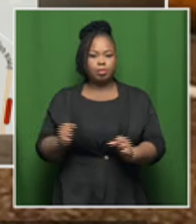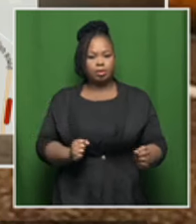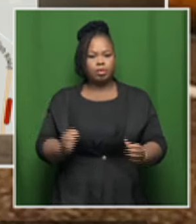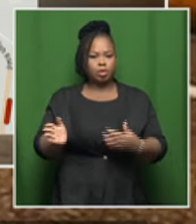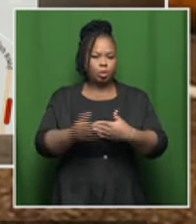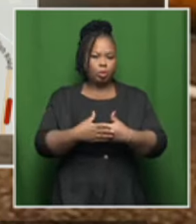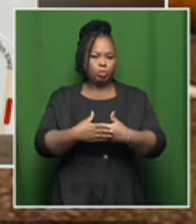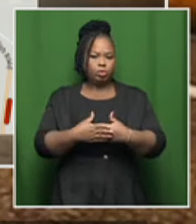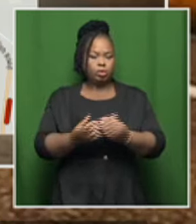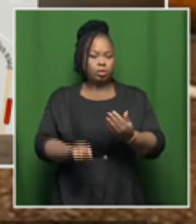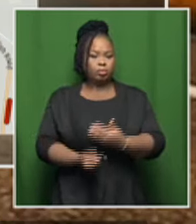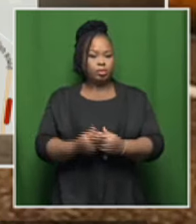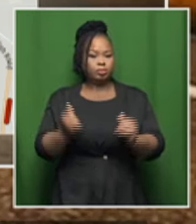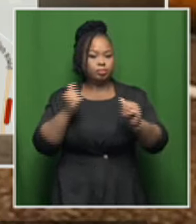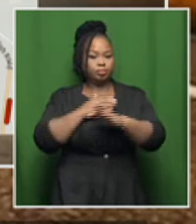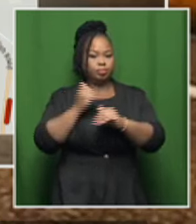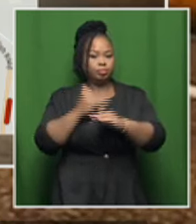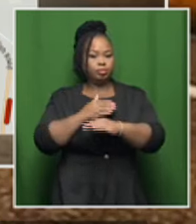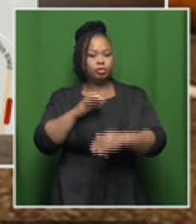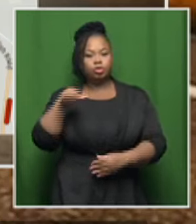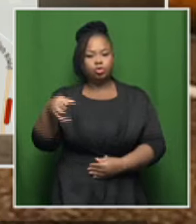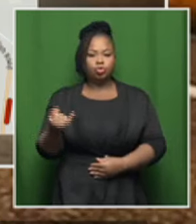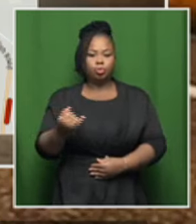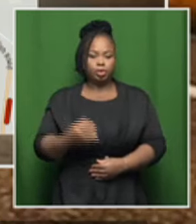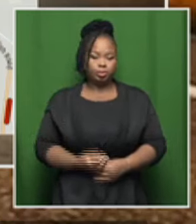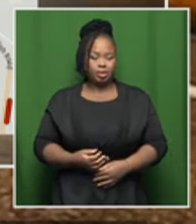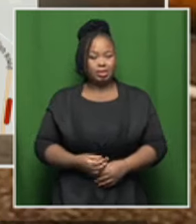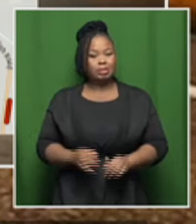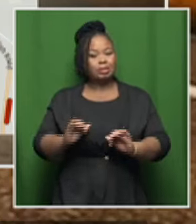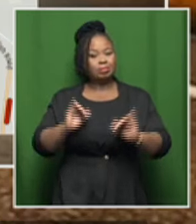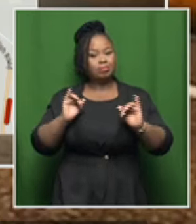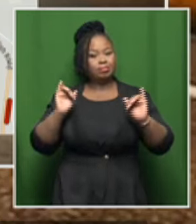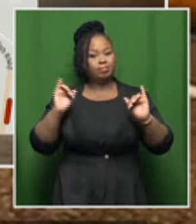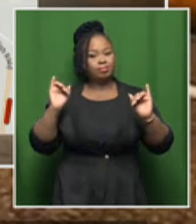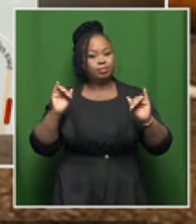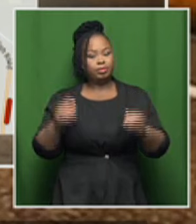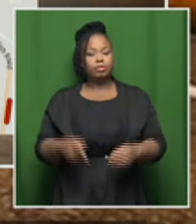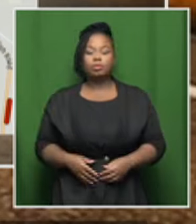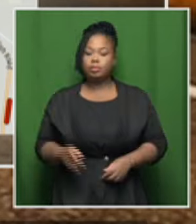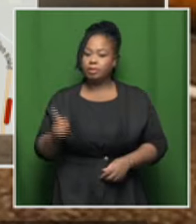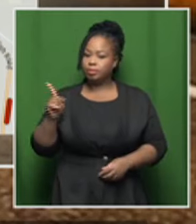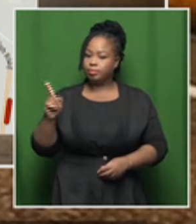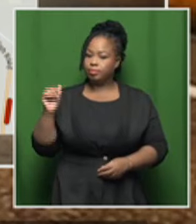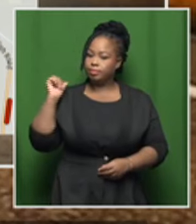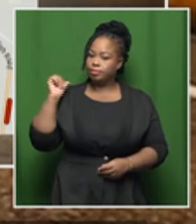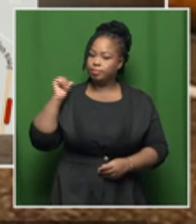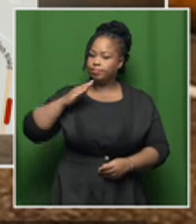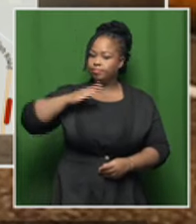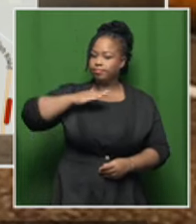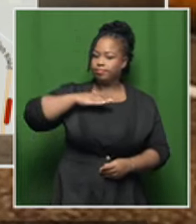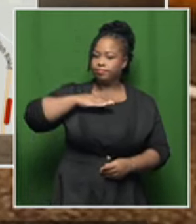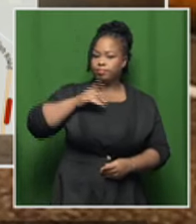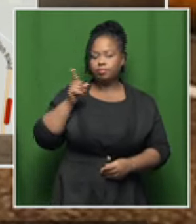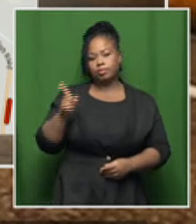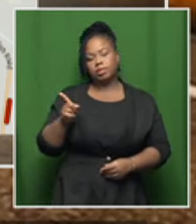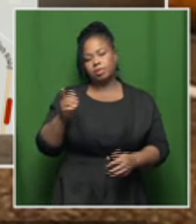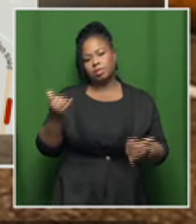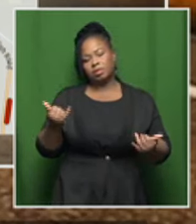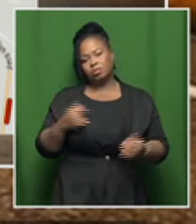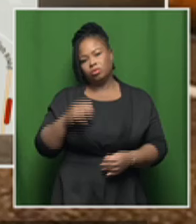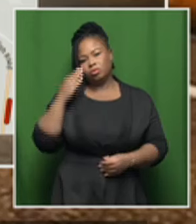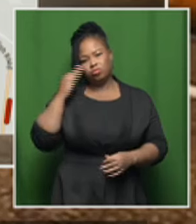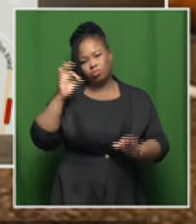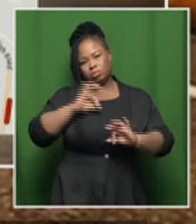closures that are in on the highway networks around Joburg, and these have a major delay. This was yesterday afternoon, but it just gives you an idea